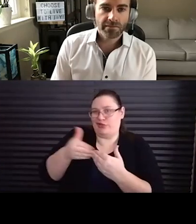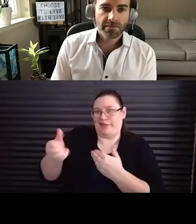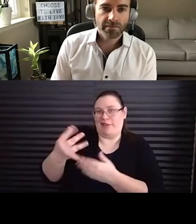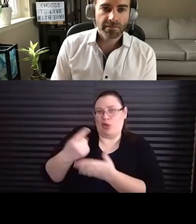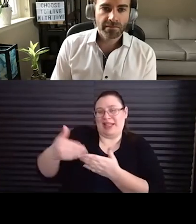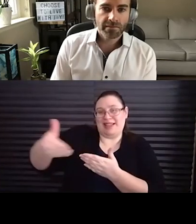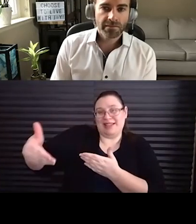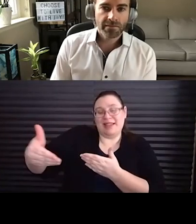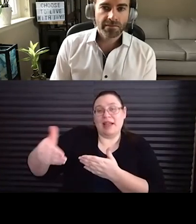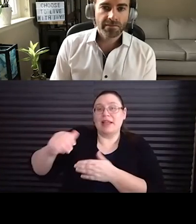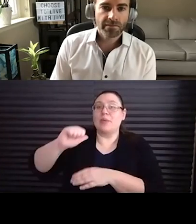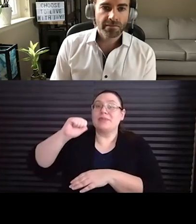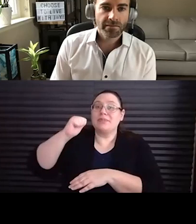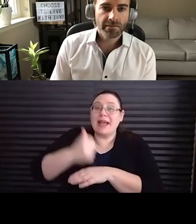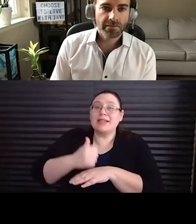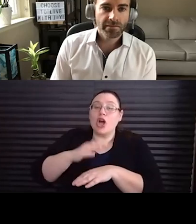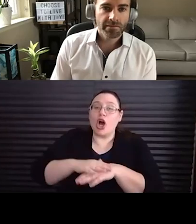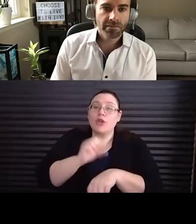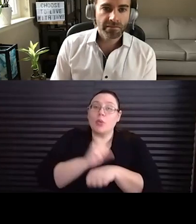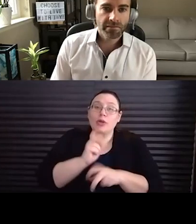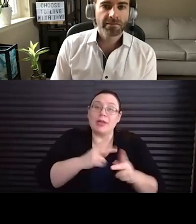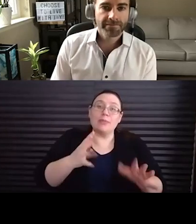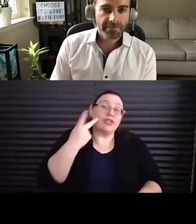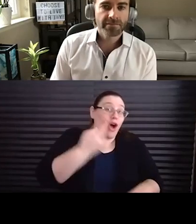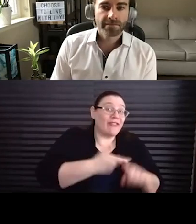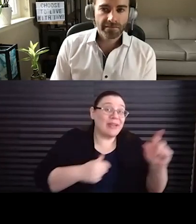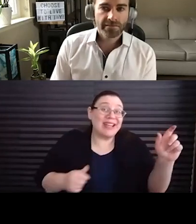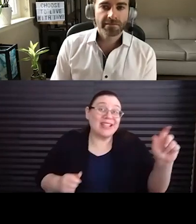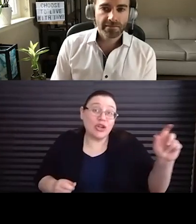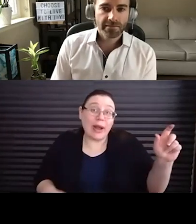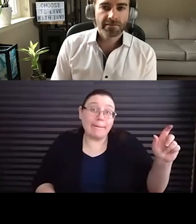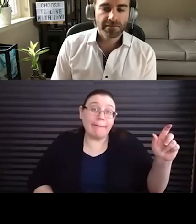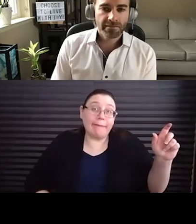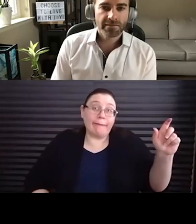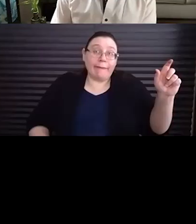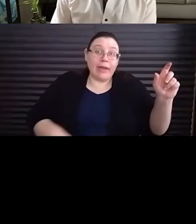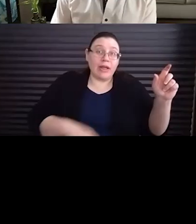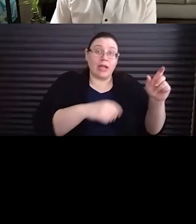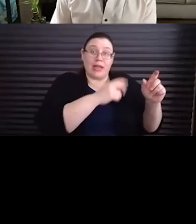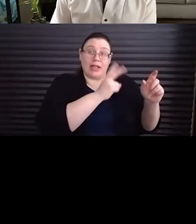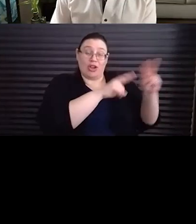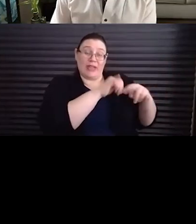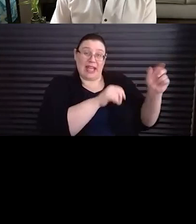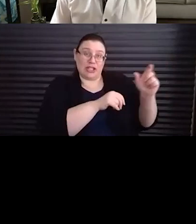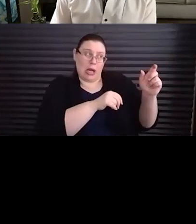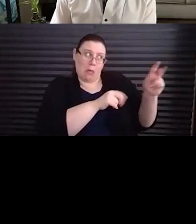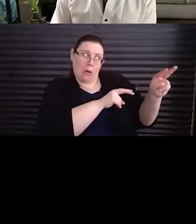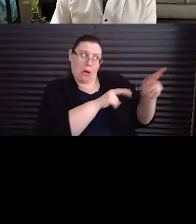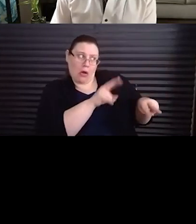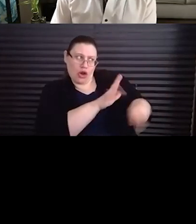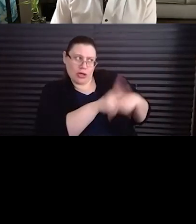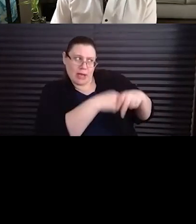based off of, they were able to see the work that I did on Instagram, that was able for them to measure the type of work that I already do. So it's like there is